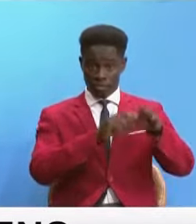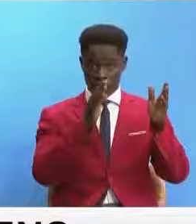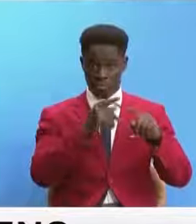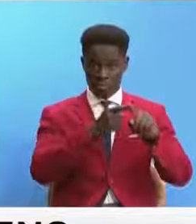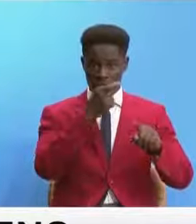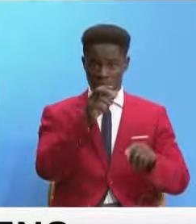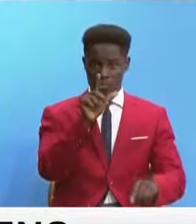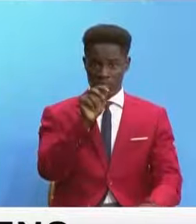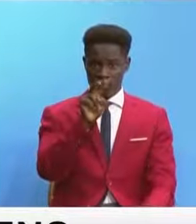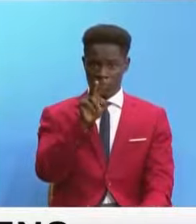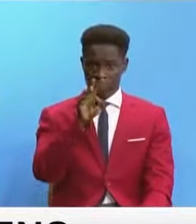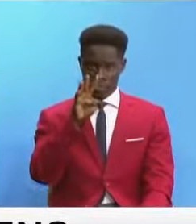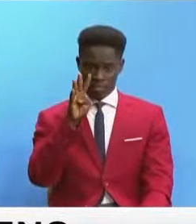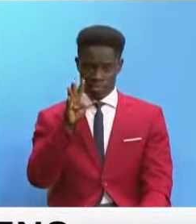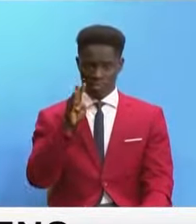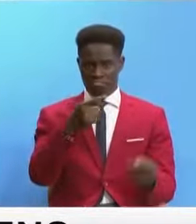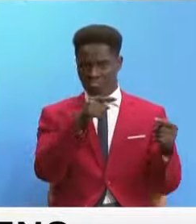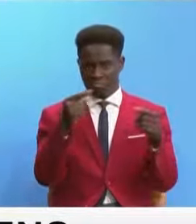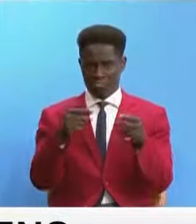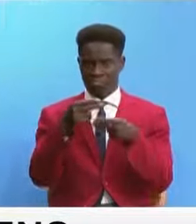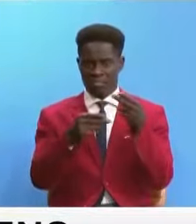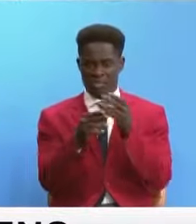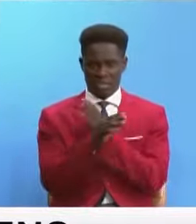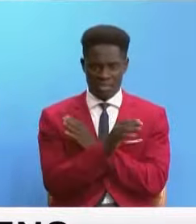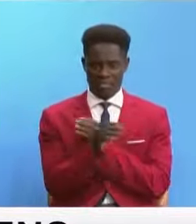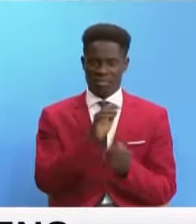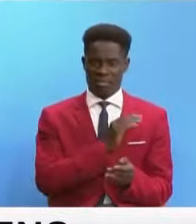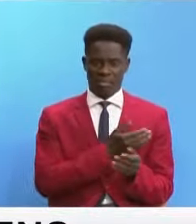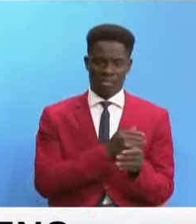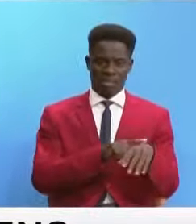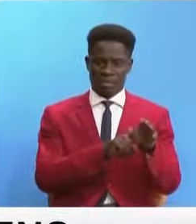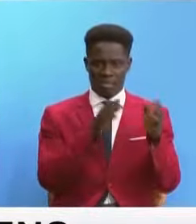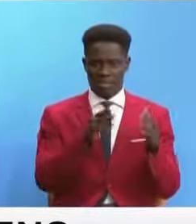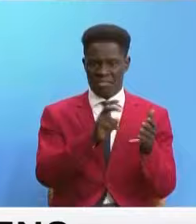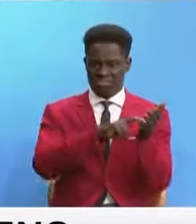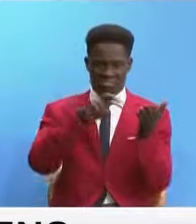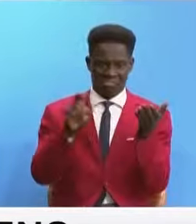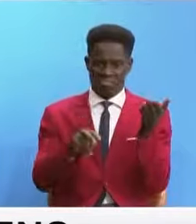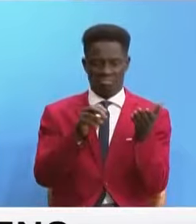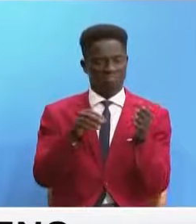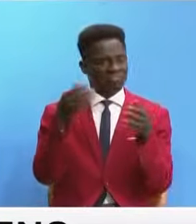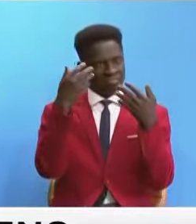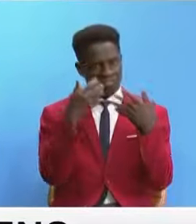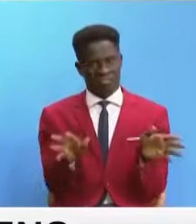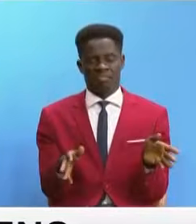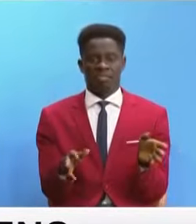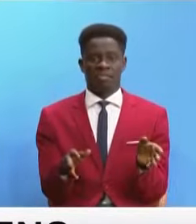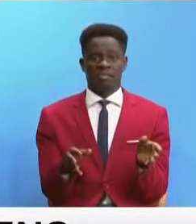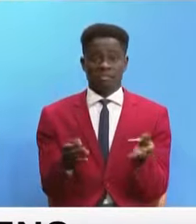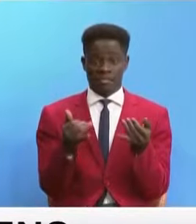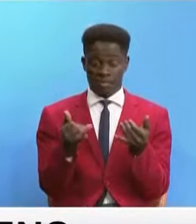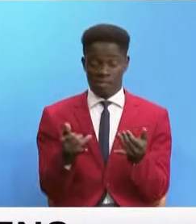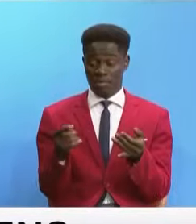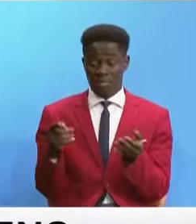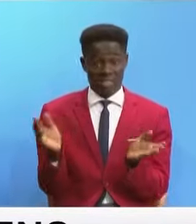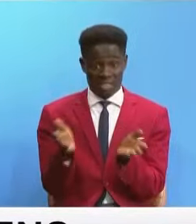Olympic Games, Kawe Mayor Patrick Chishala has encouraged the girls for gaining the experience that will